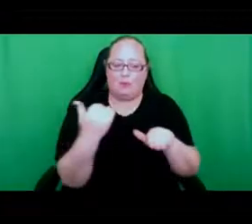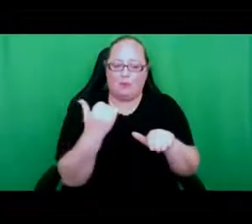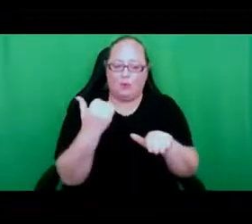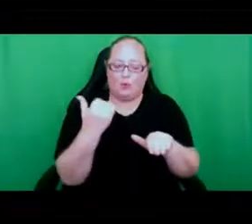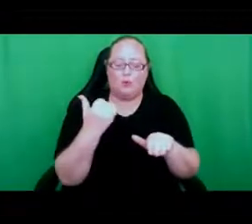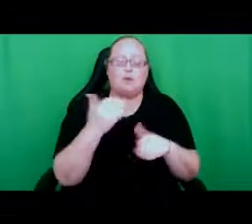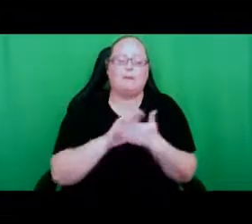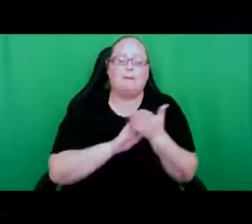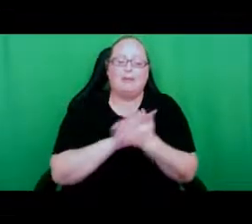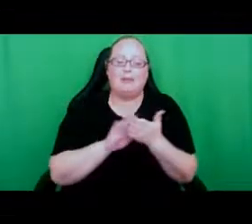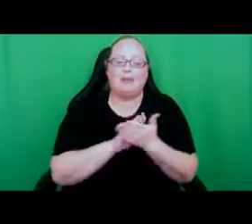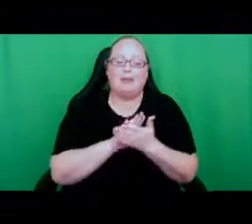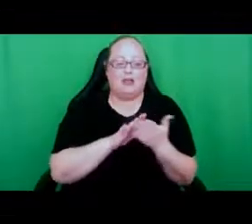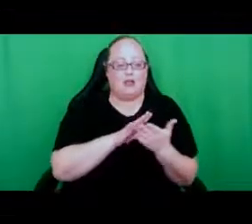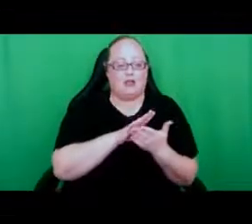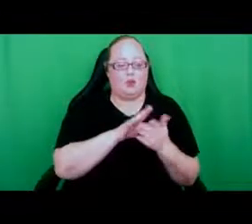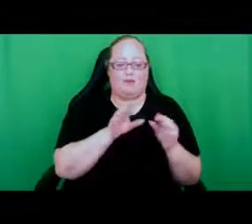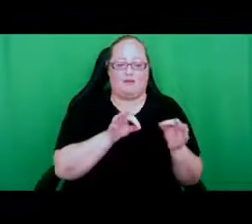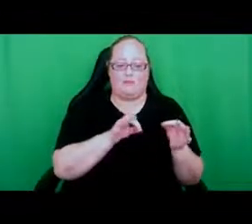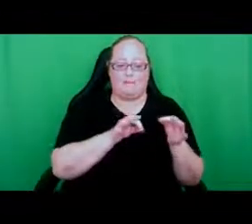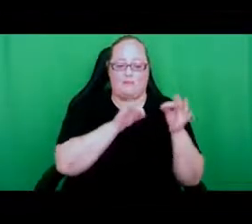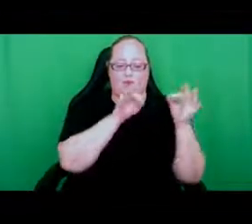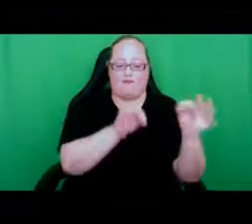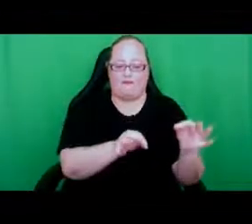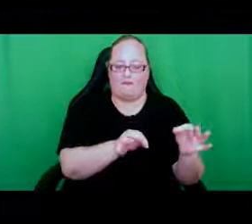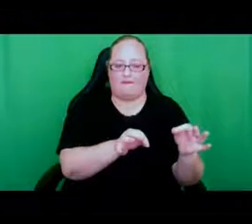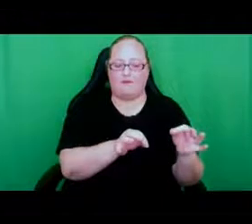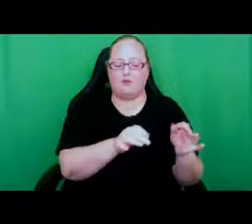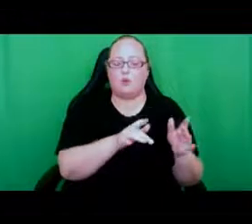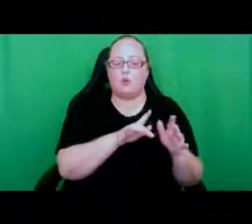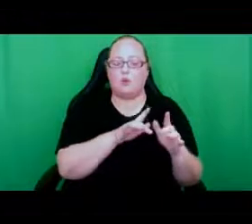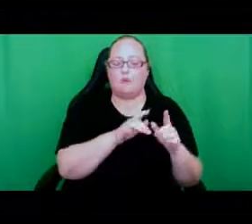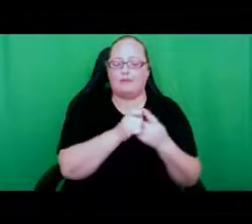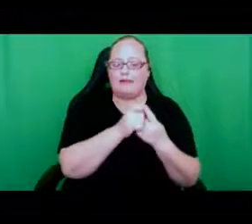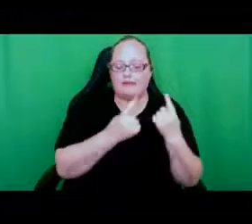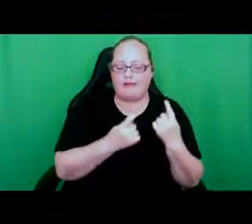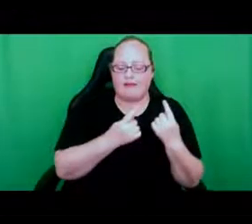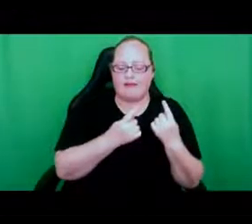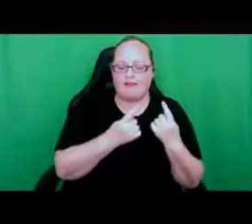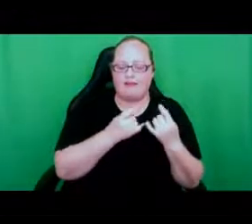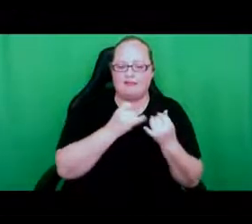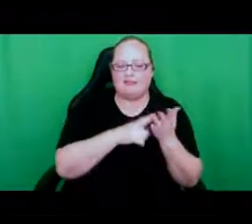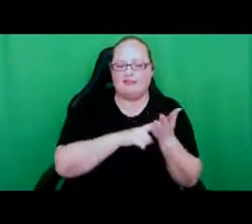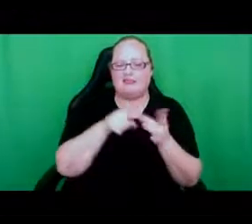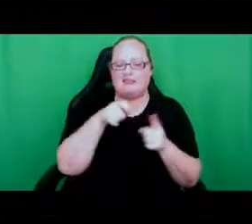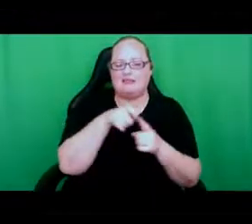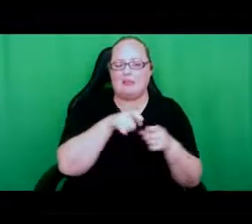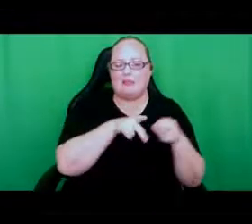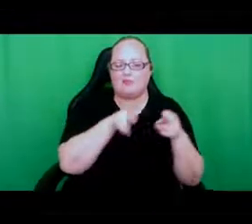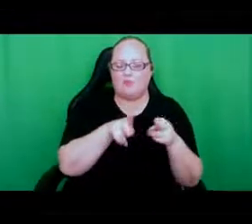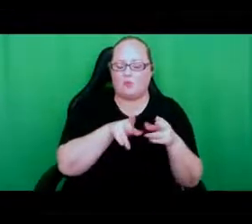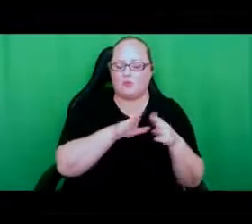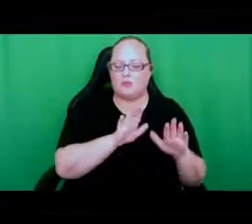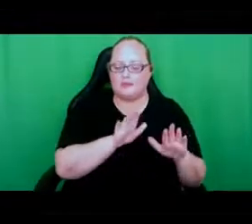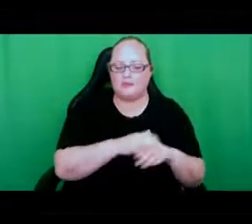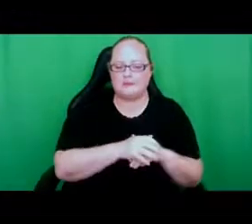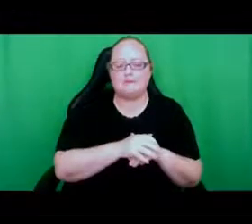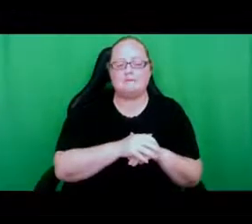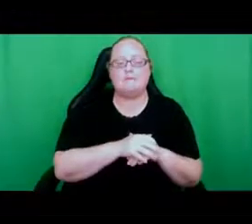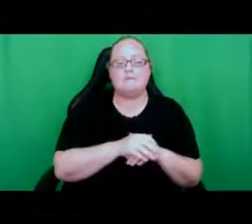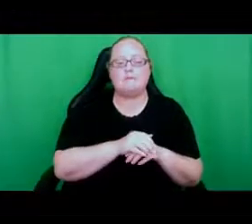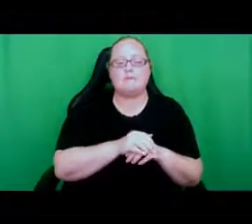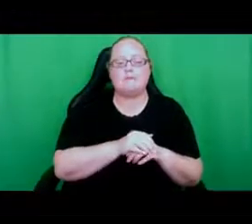them away from those dedicated slips and take them over a grade